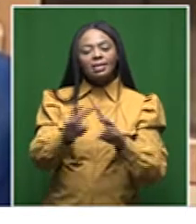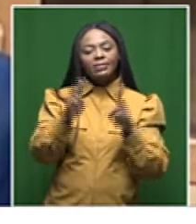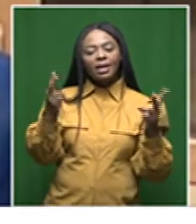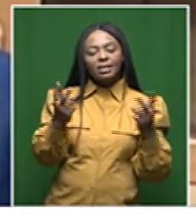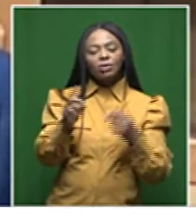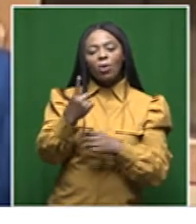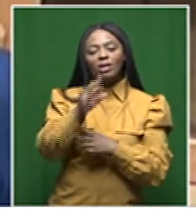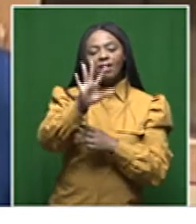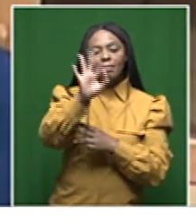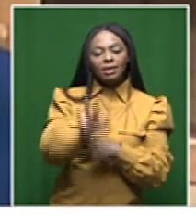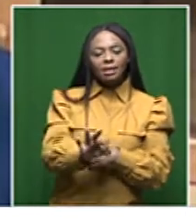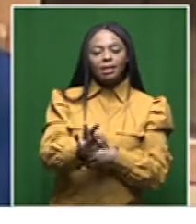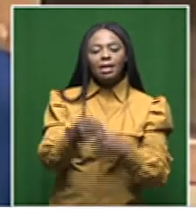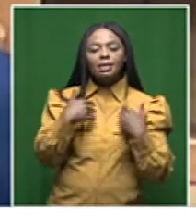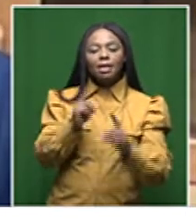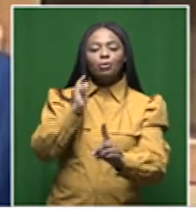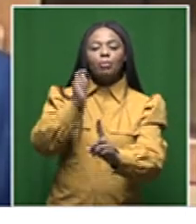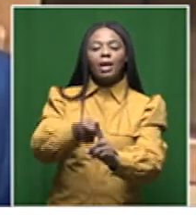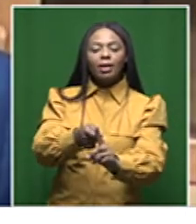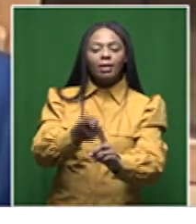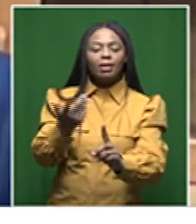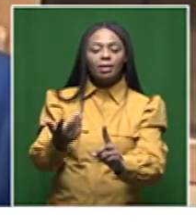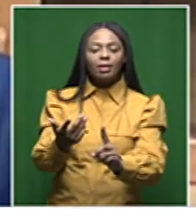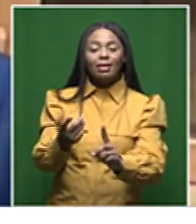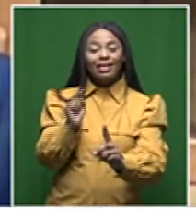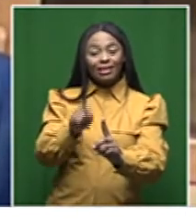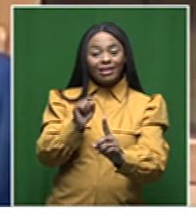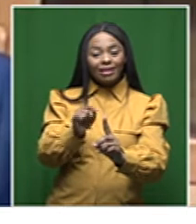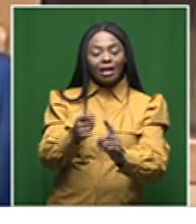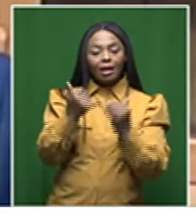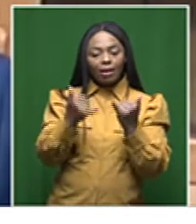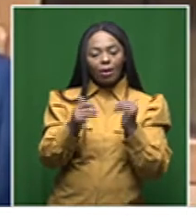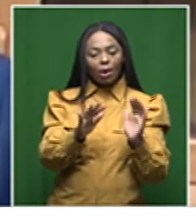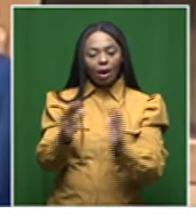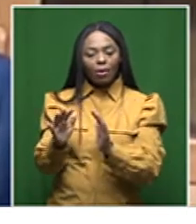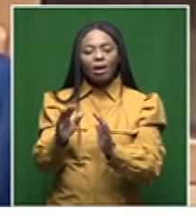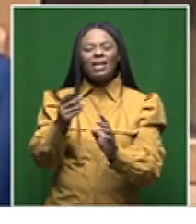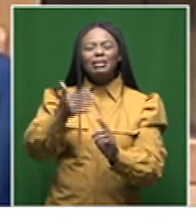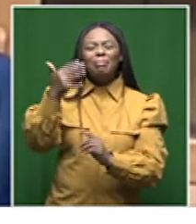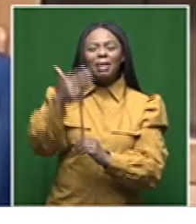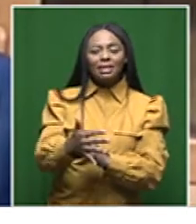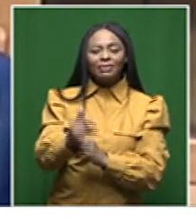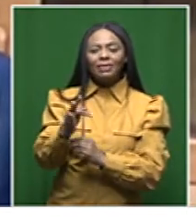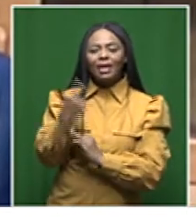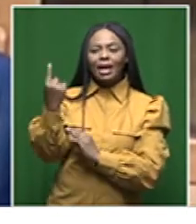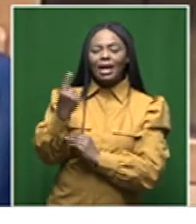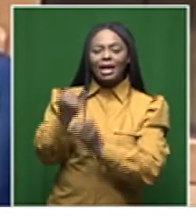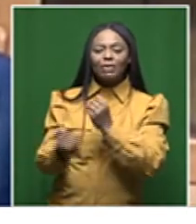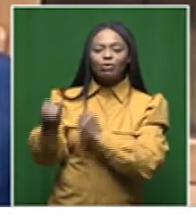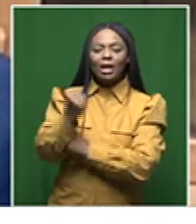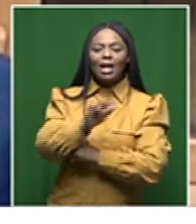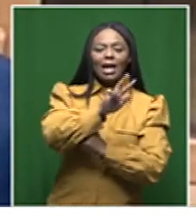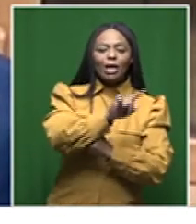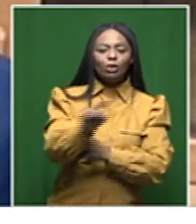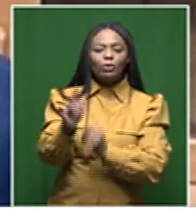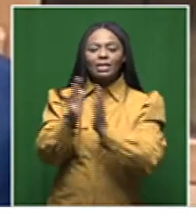5%, and they start to pay. And artificial insemination in private practice, it will cost you minimum 8 to 10,000 bucks. Are